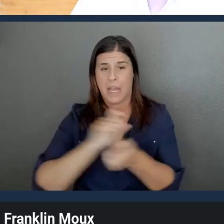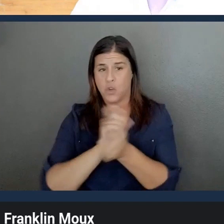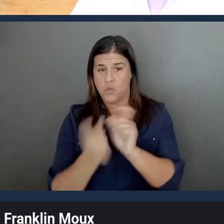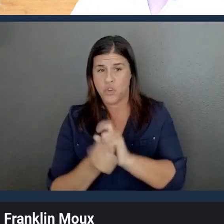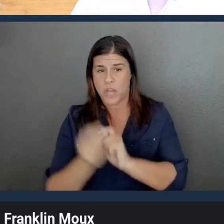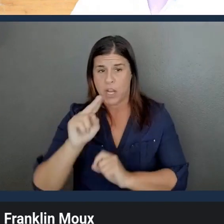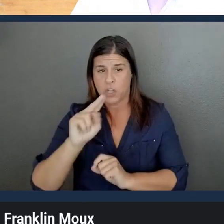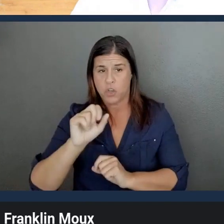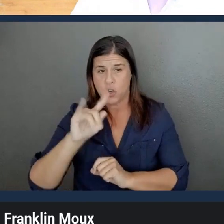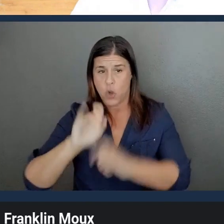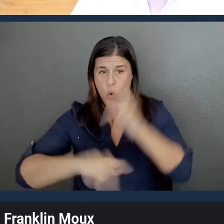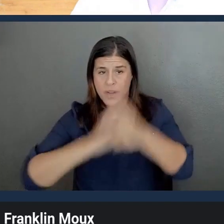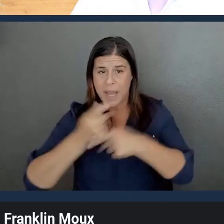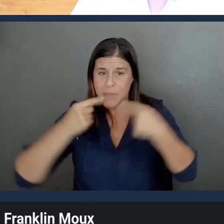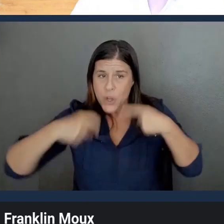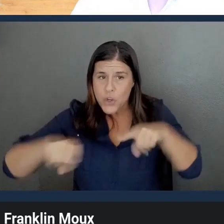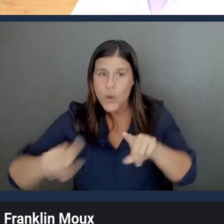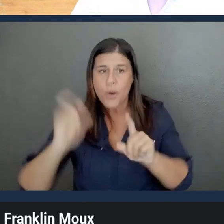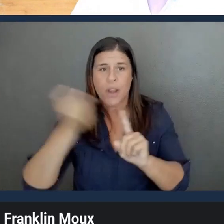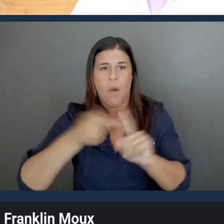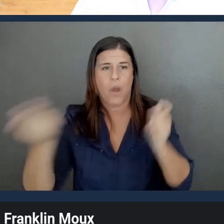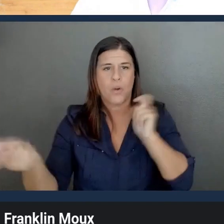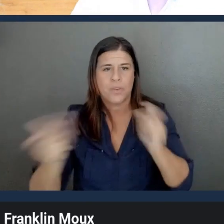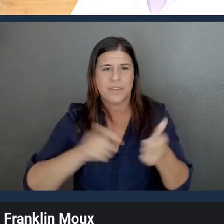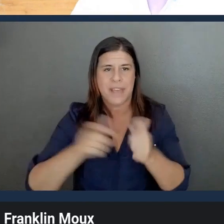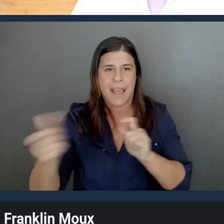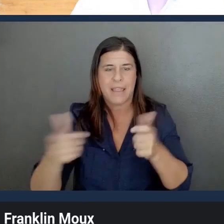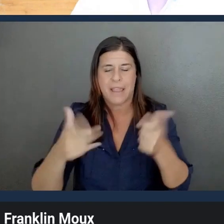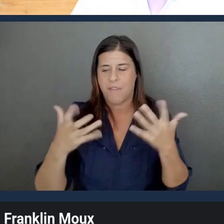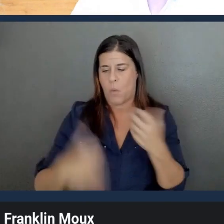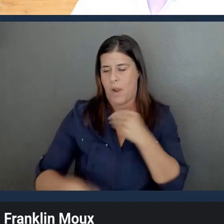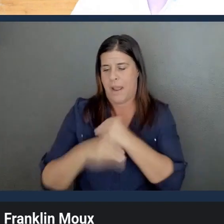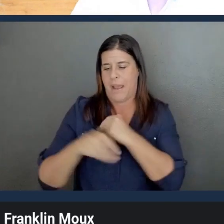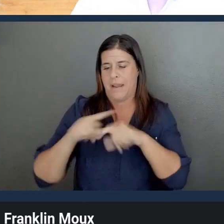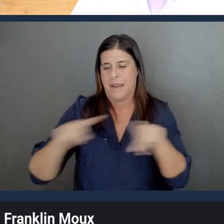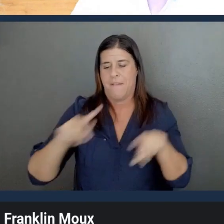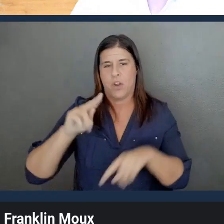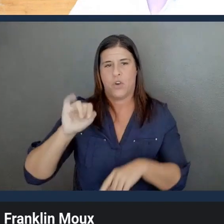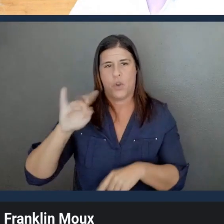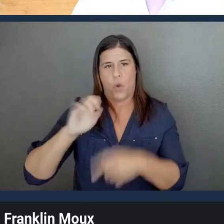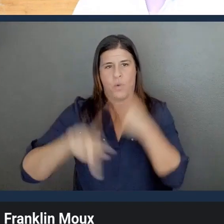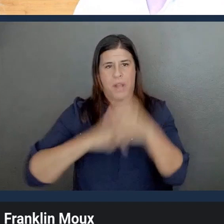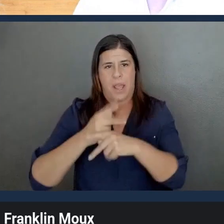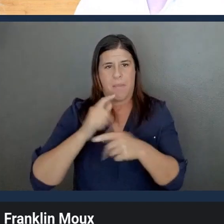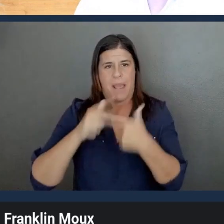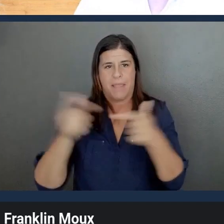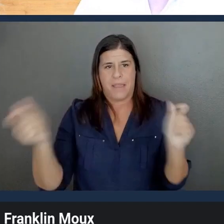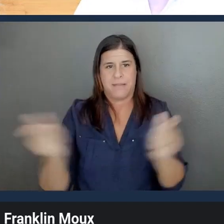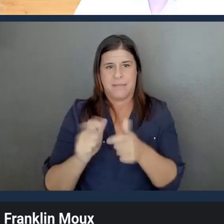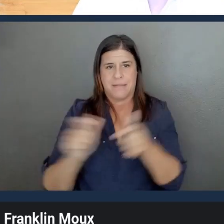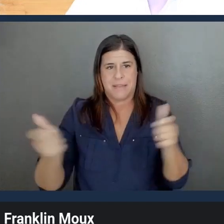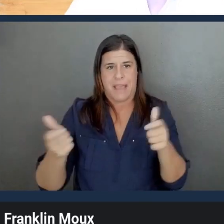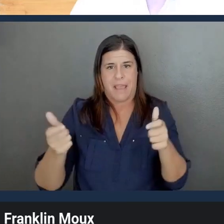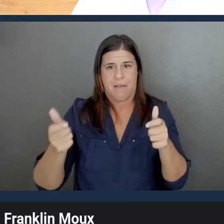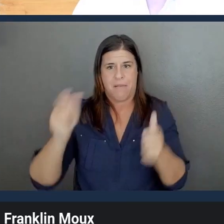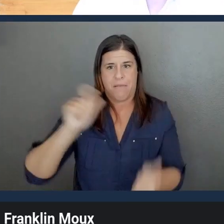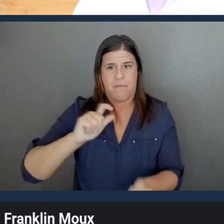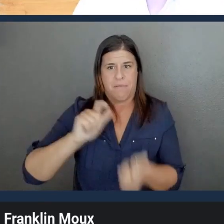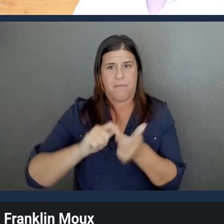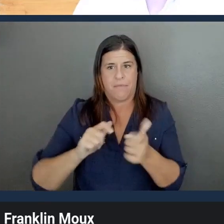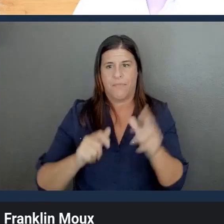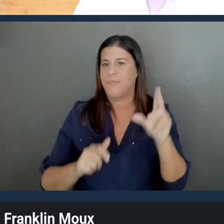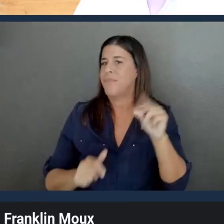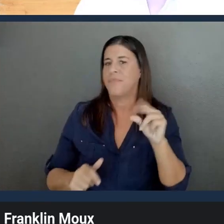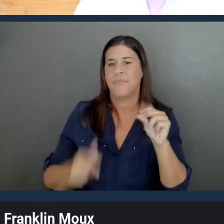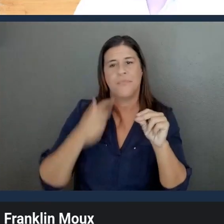types during auto scaling? If I wanted to add a different node type and then scale at the same time? No, we only